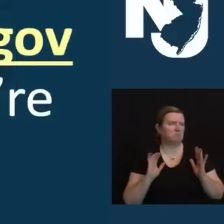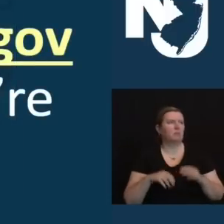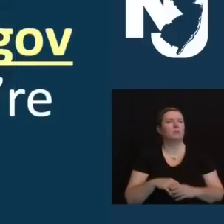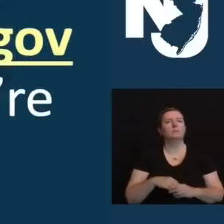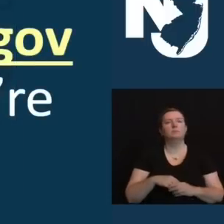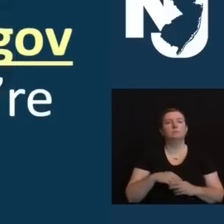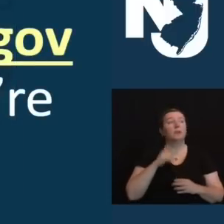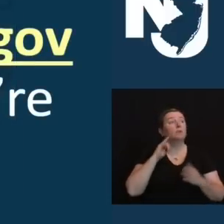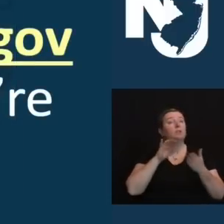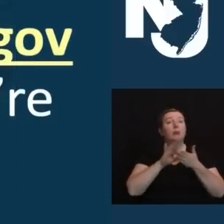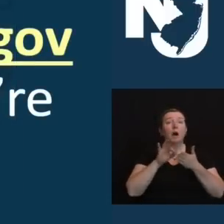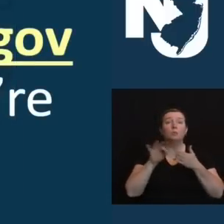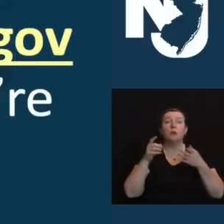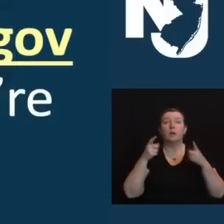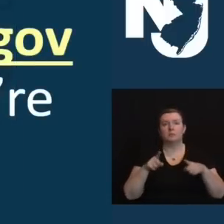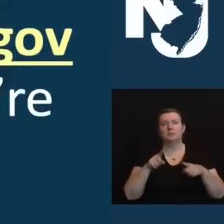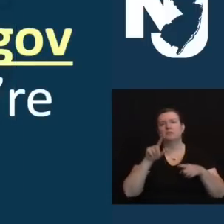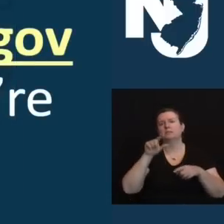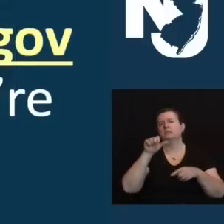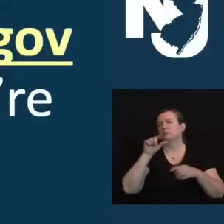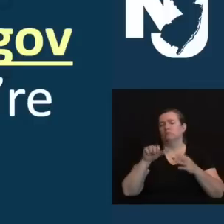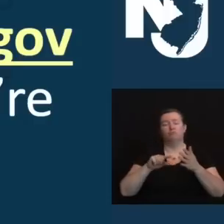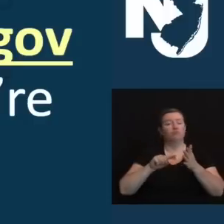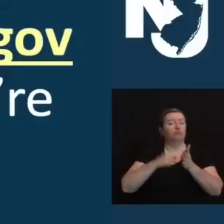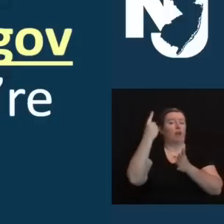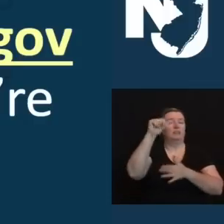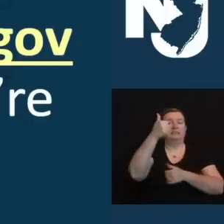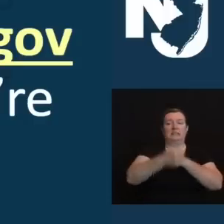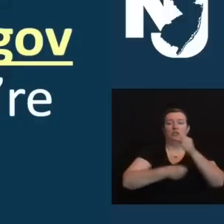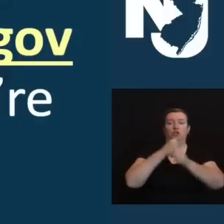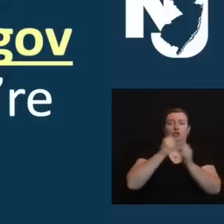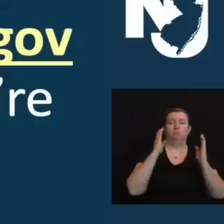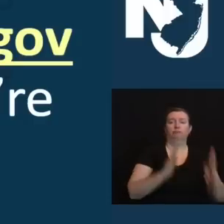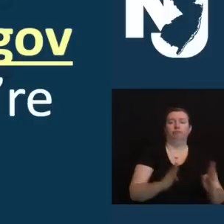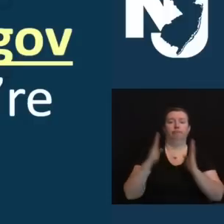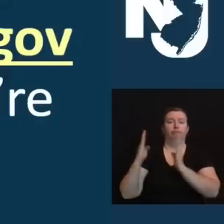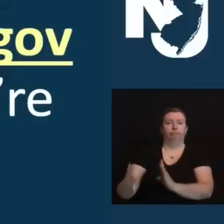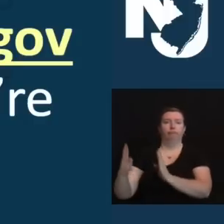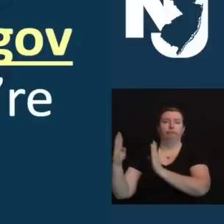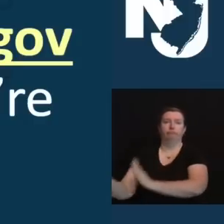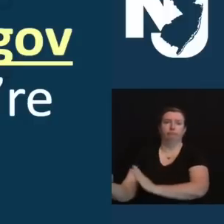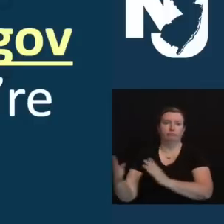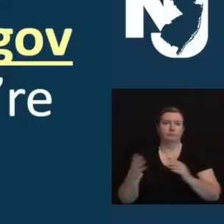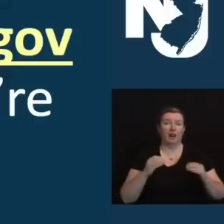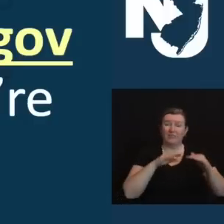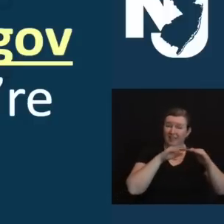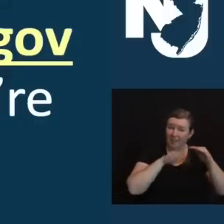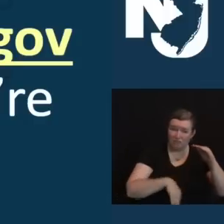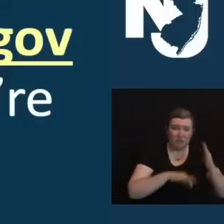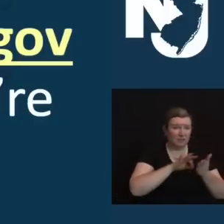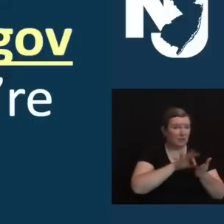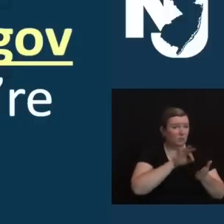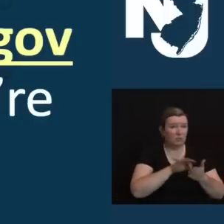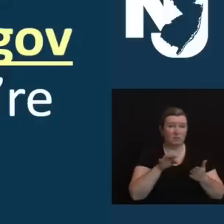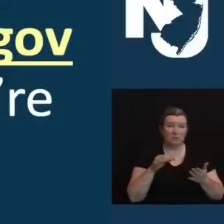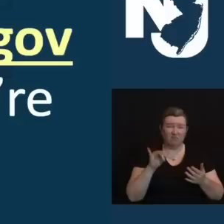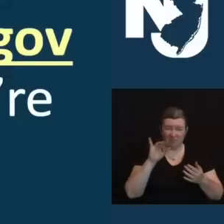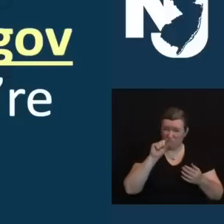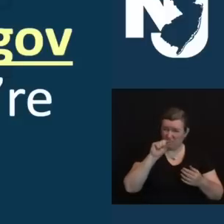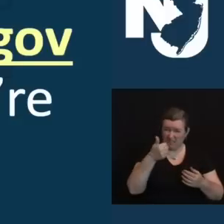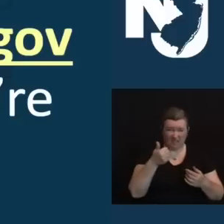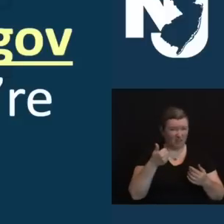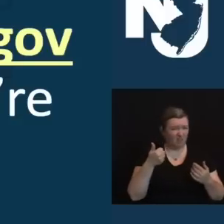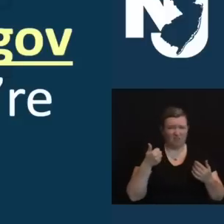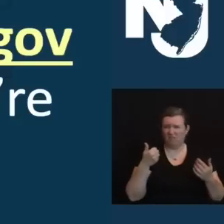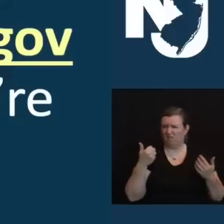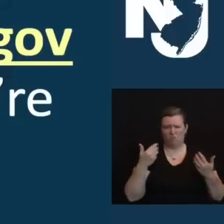happens, as I mentioned, once every 10 years. And if we are undercounted again, as we were, as I mentioned, in 2010, we will lose out